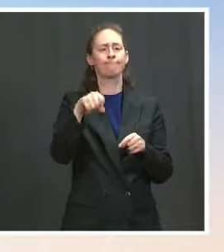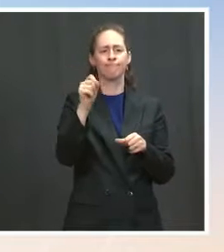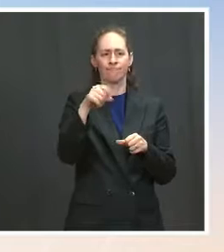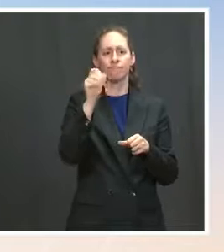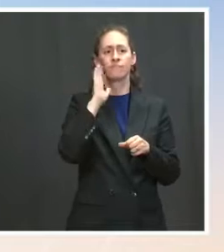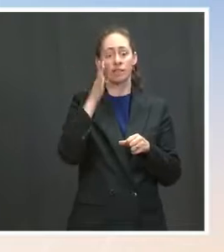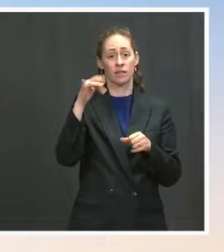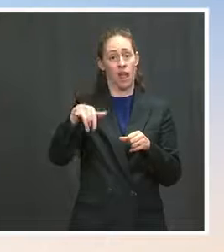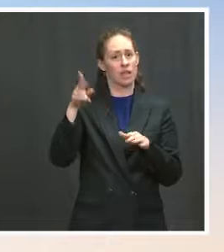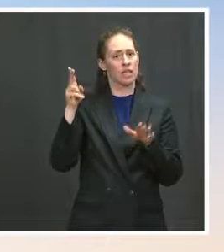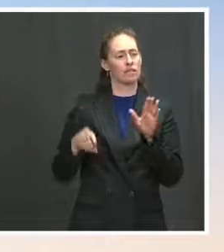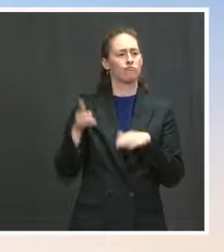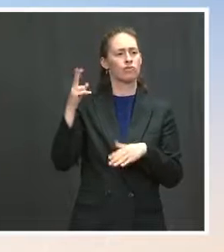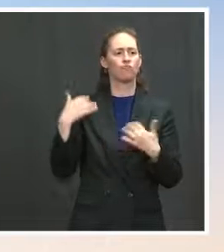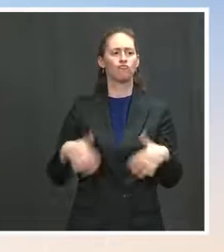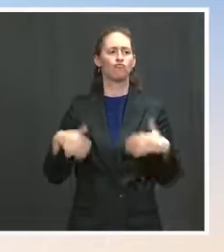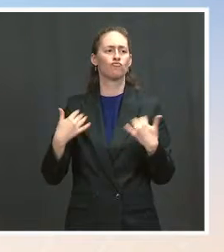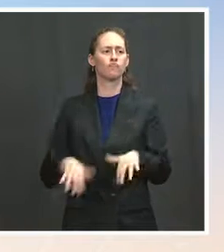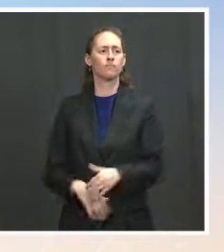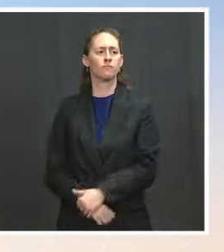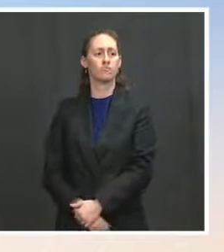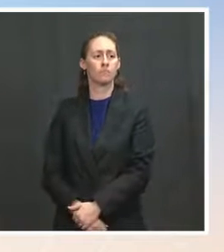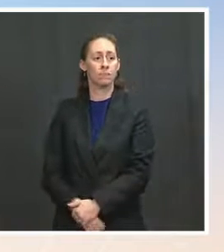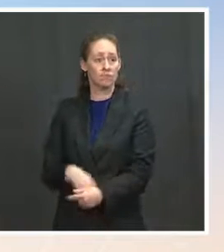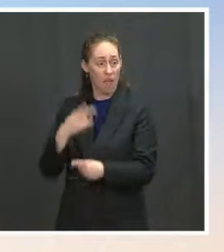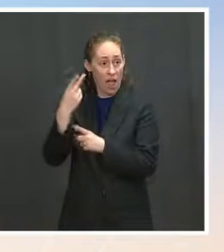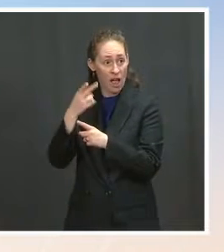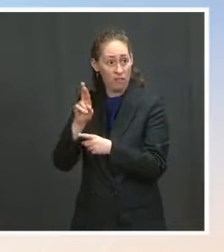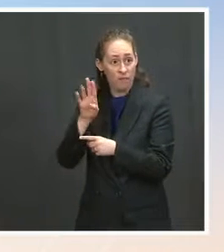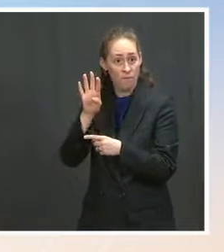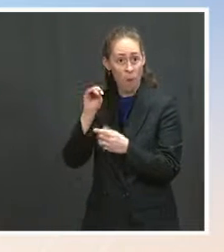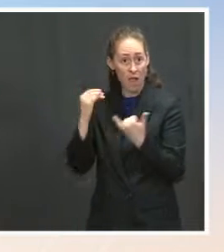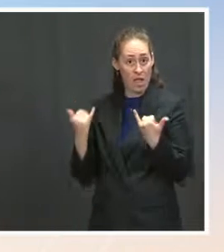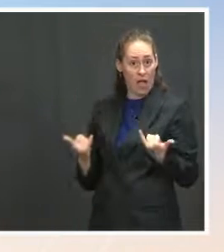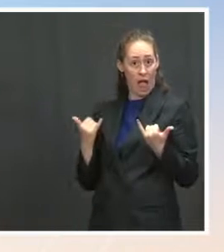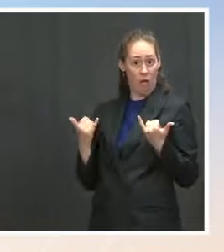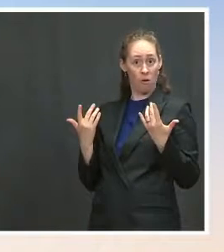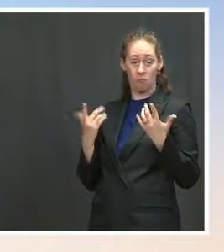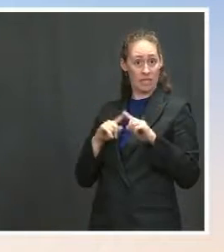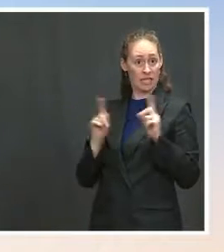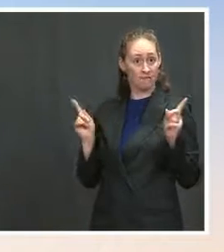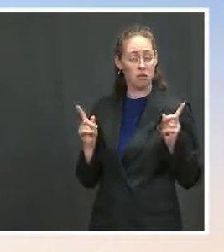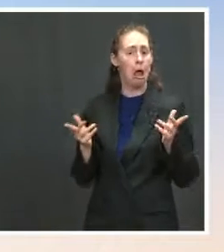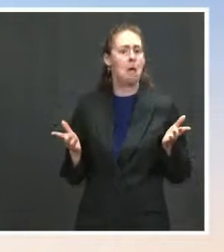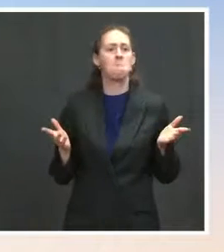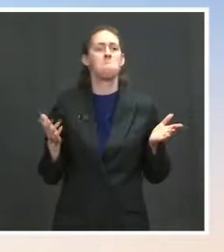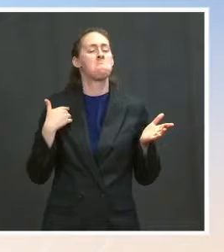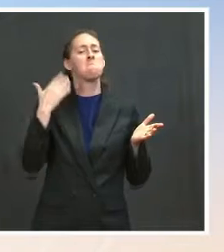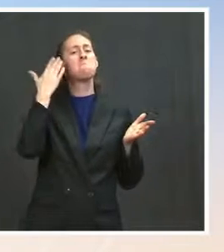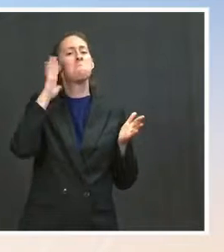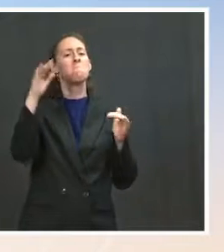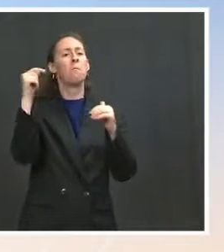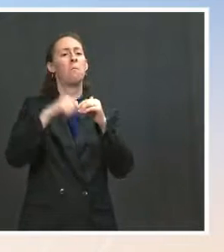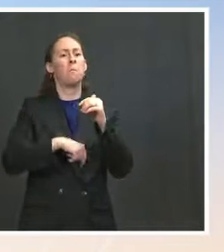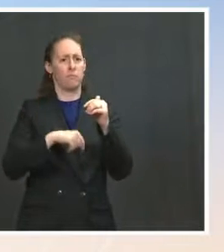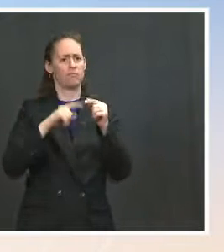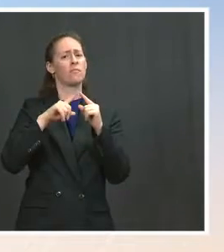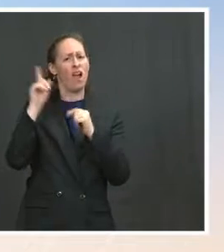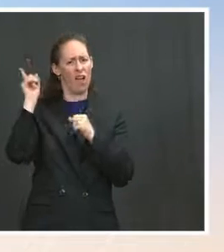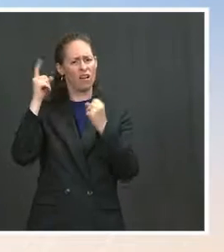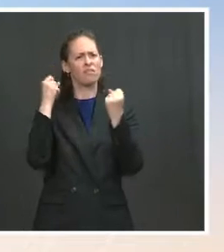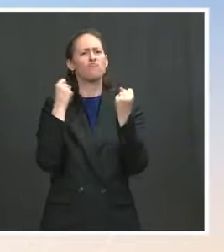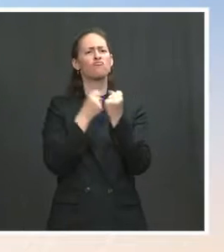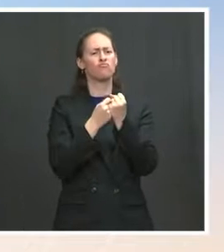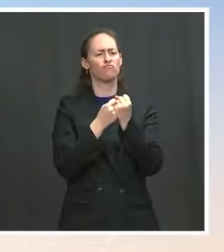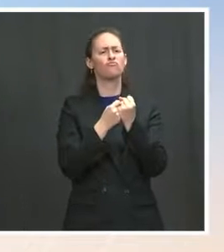not H.R. 40 as I don't have more of an assessment of the legislation, but he, of course, supports a study of